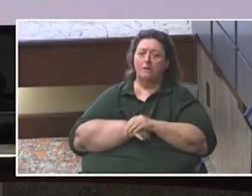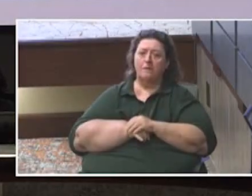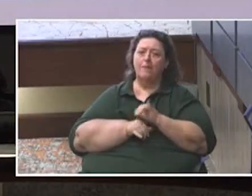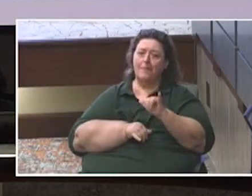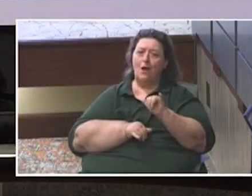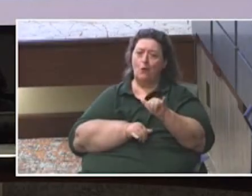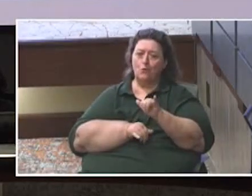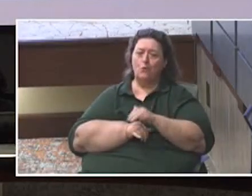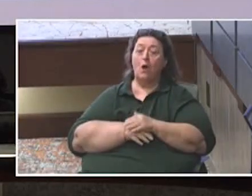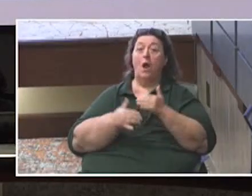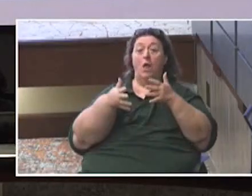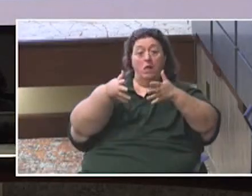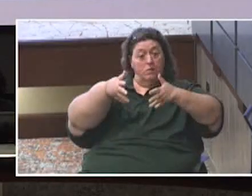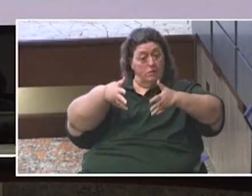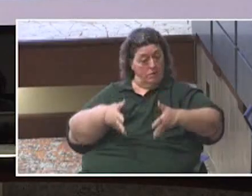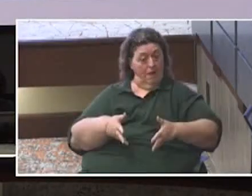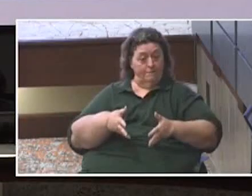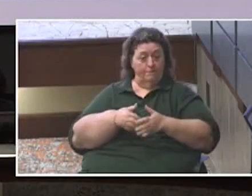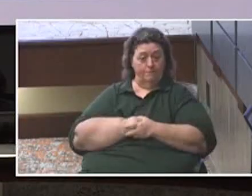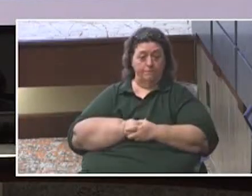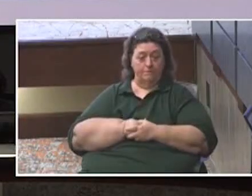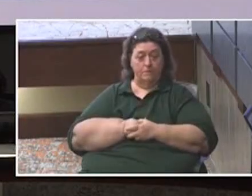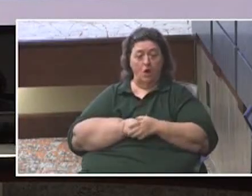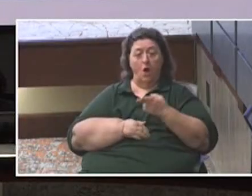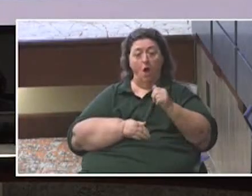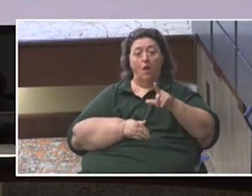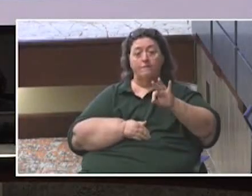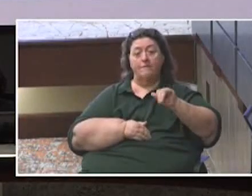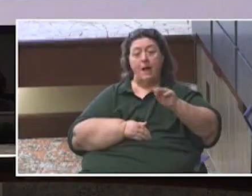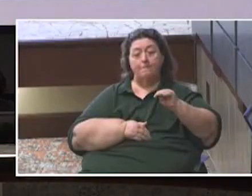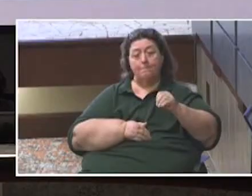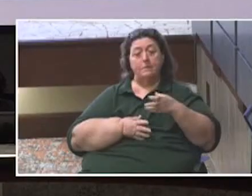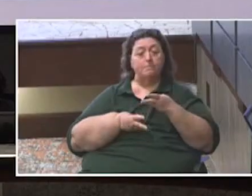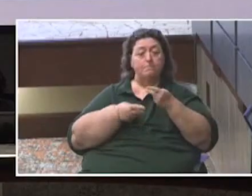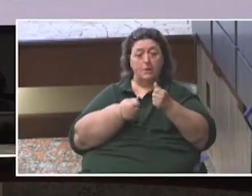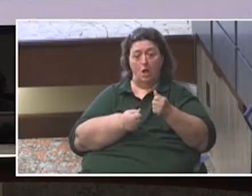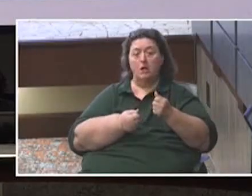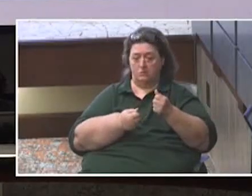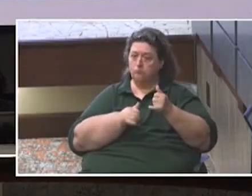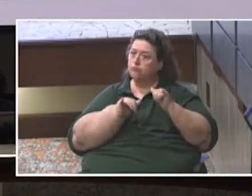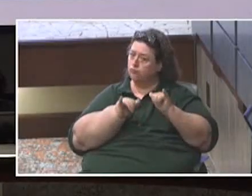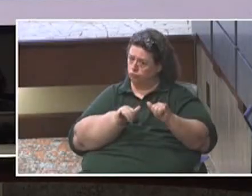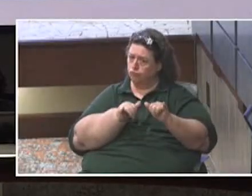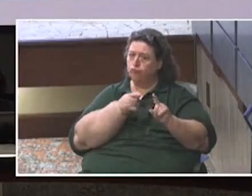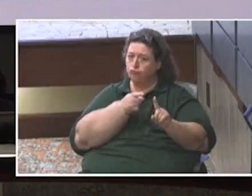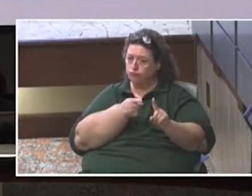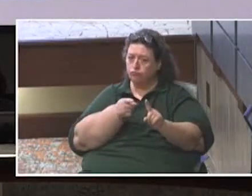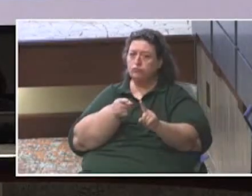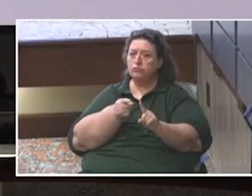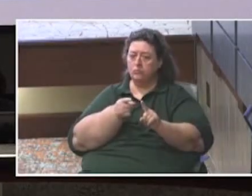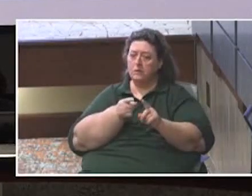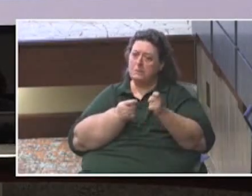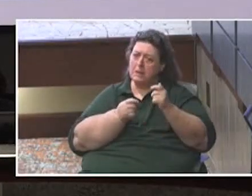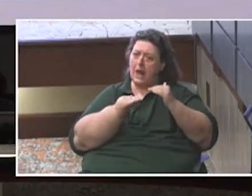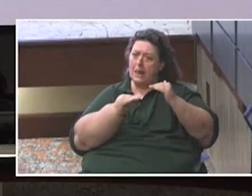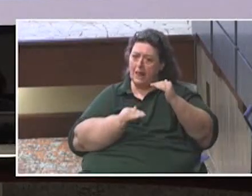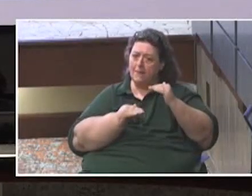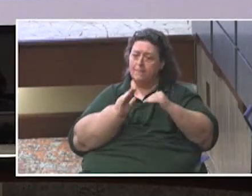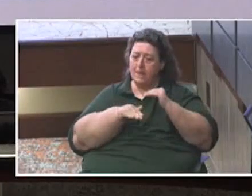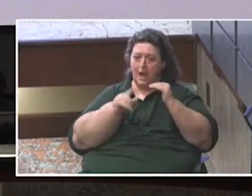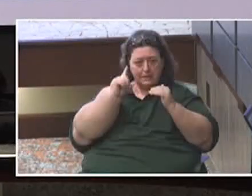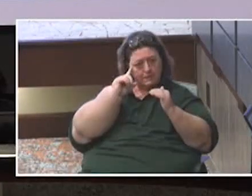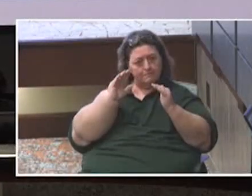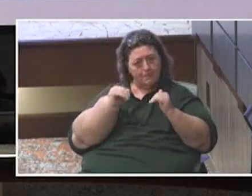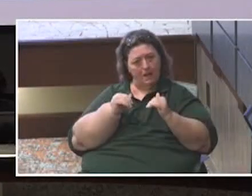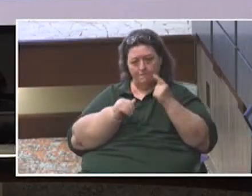well. The remainder of the Hall of Fame expenses are on track or lower than anticipated